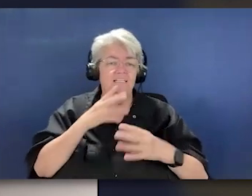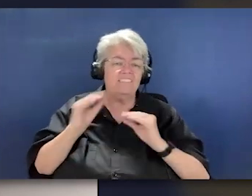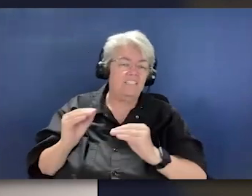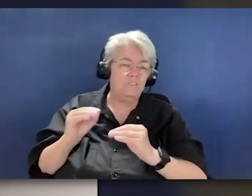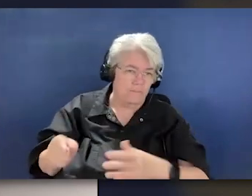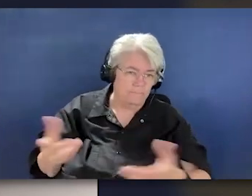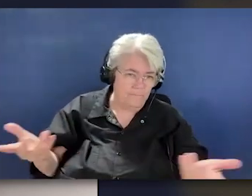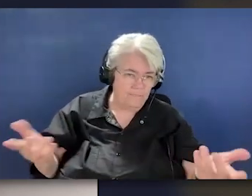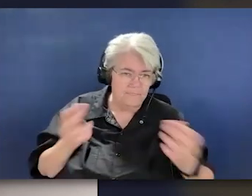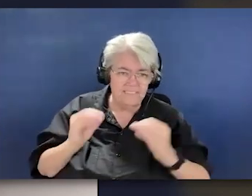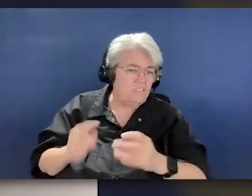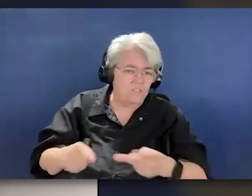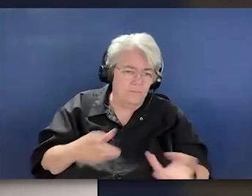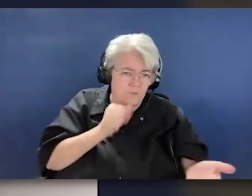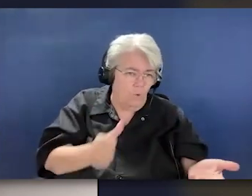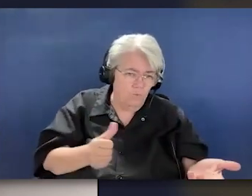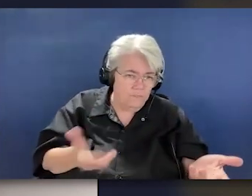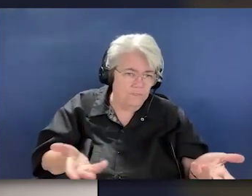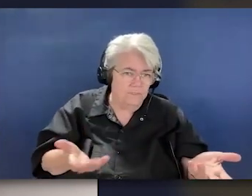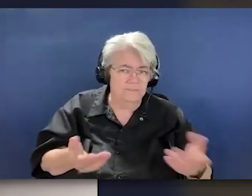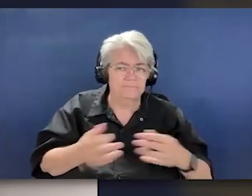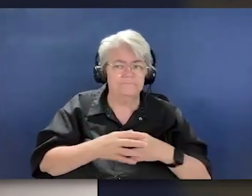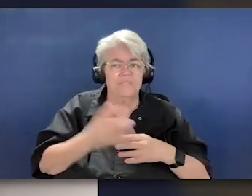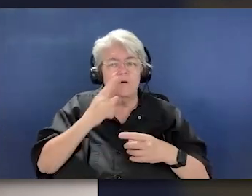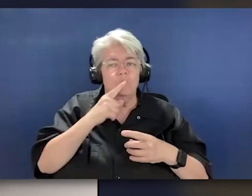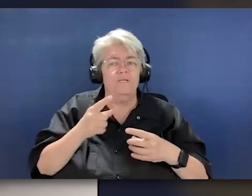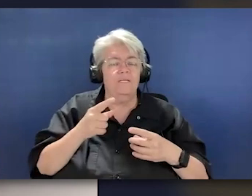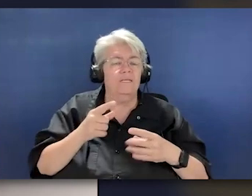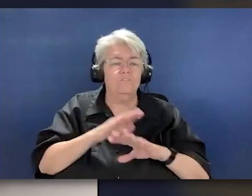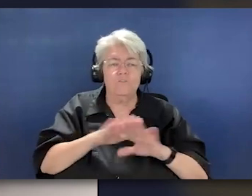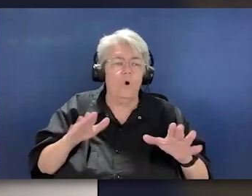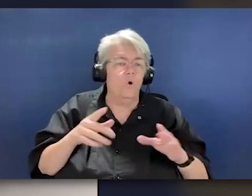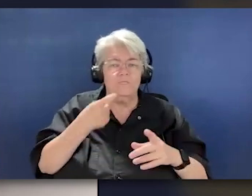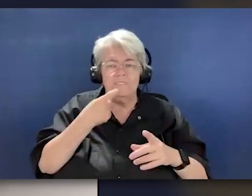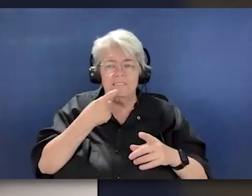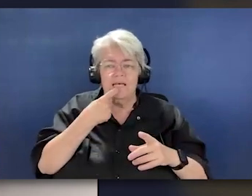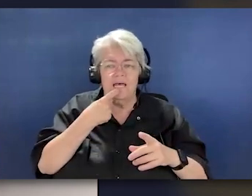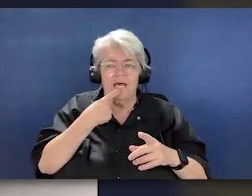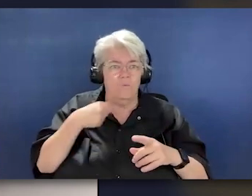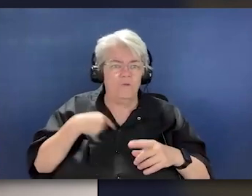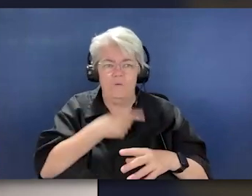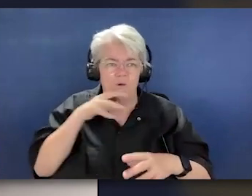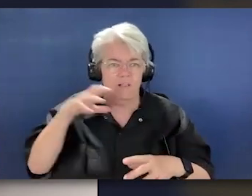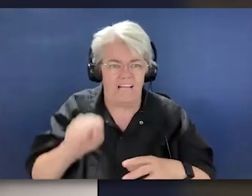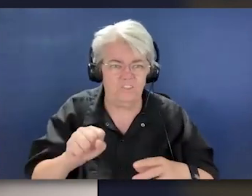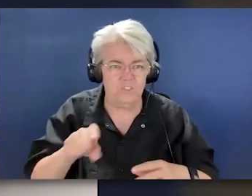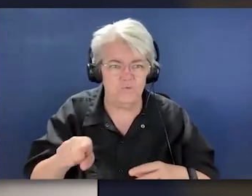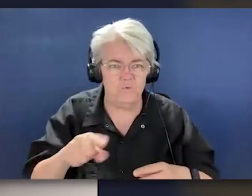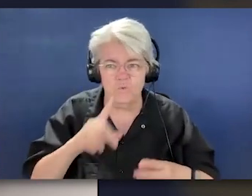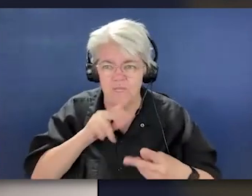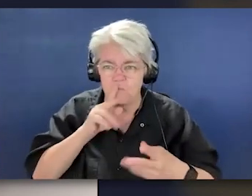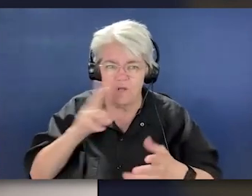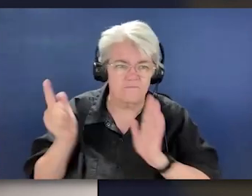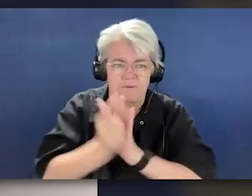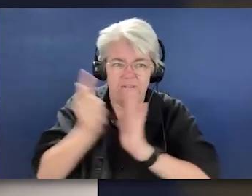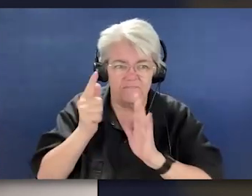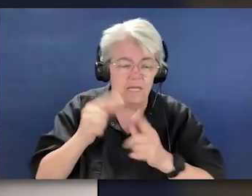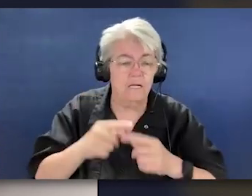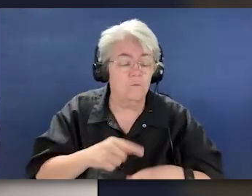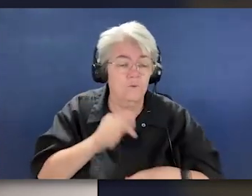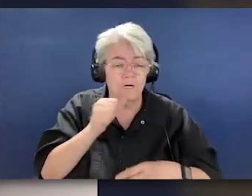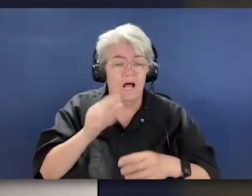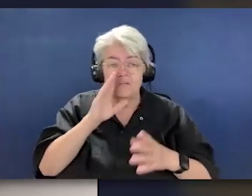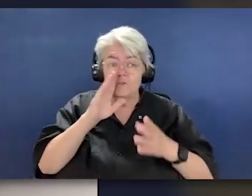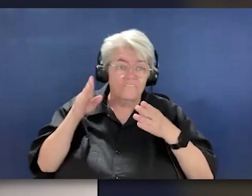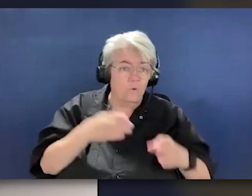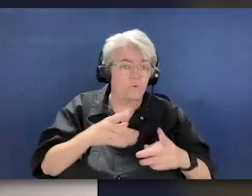our approach. We've moved away from a focus on detection and prohibition, and instead are trying to focus on other kinds